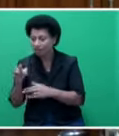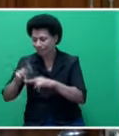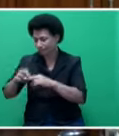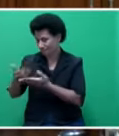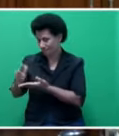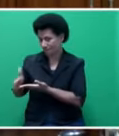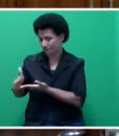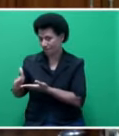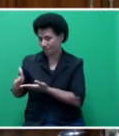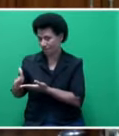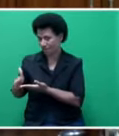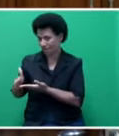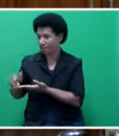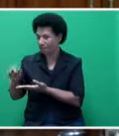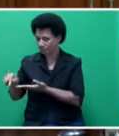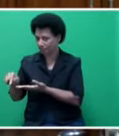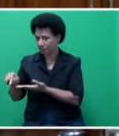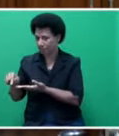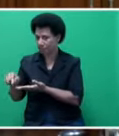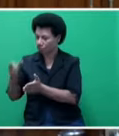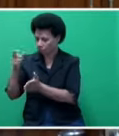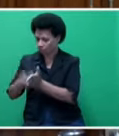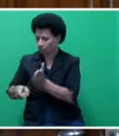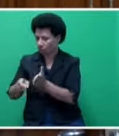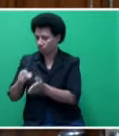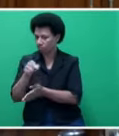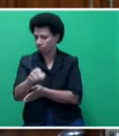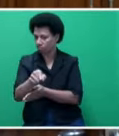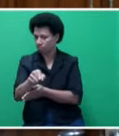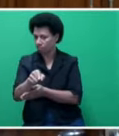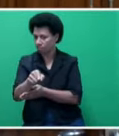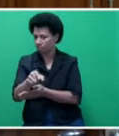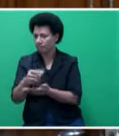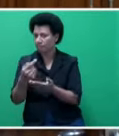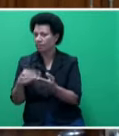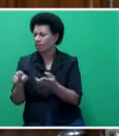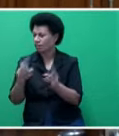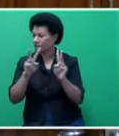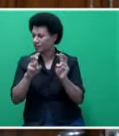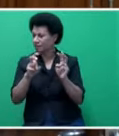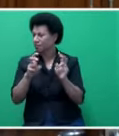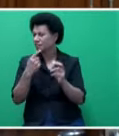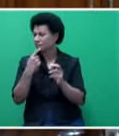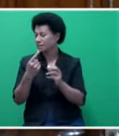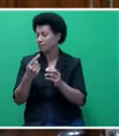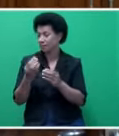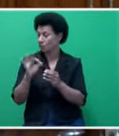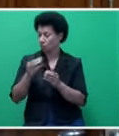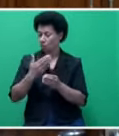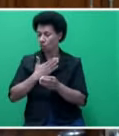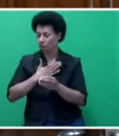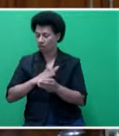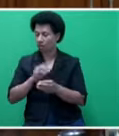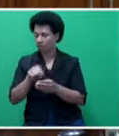funds, FNPF will have a charge over the property. As highlighted earlier on, we don't want a situation,